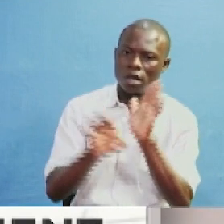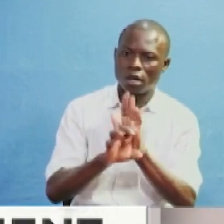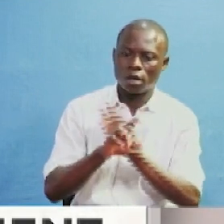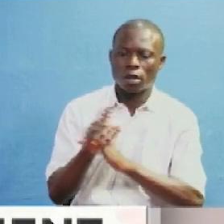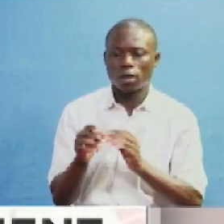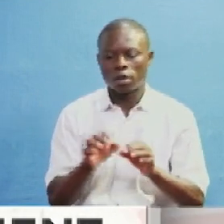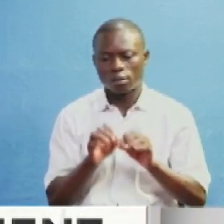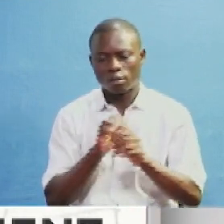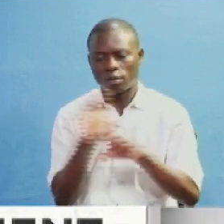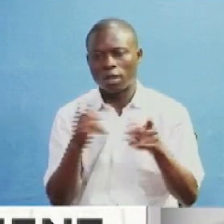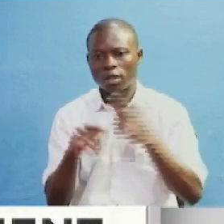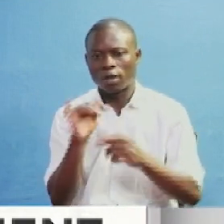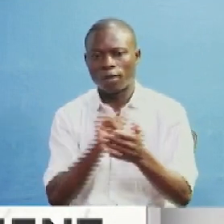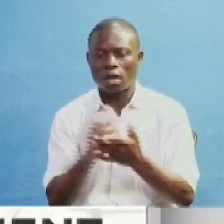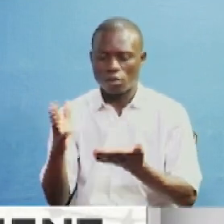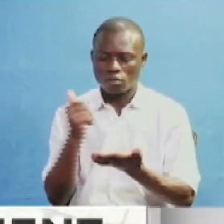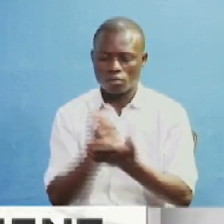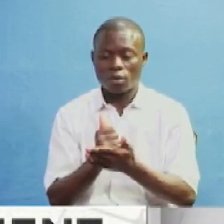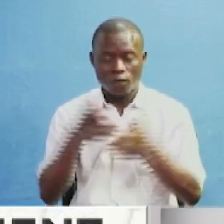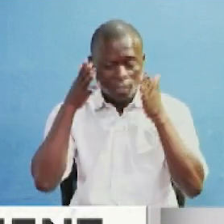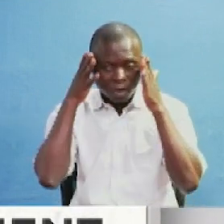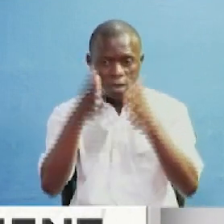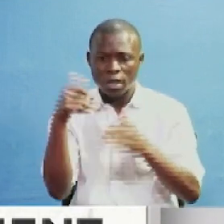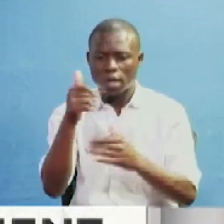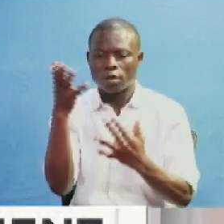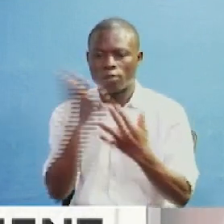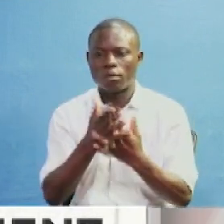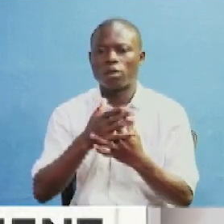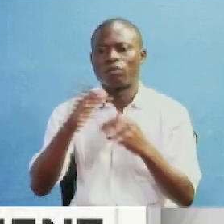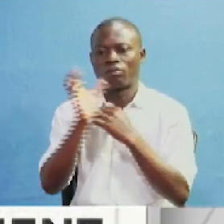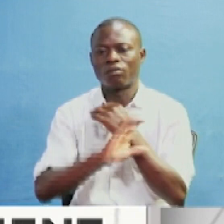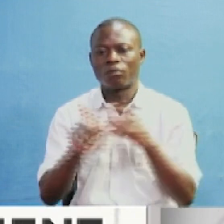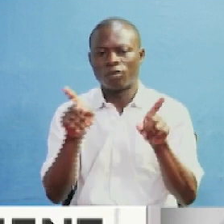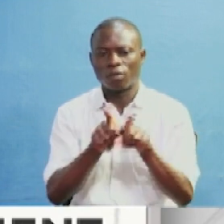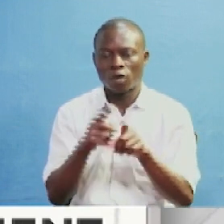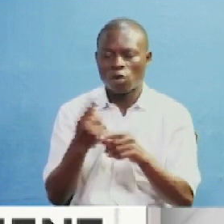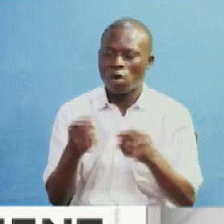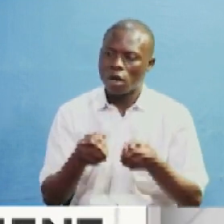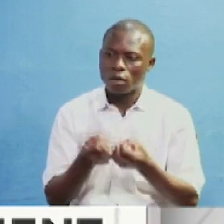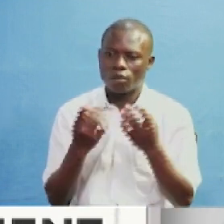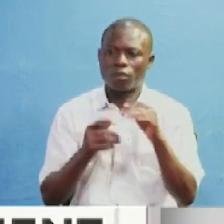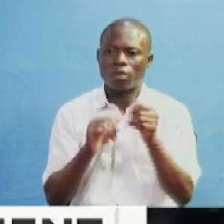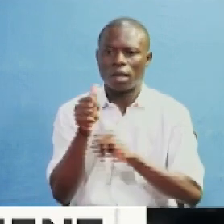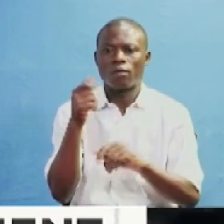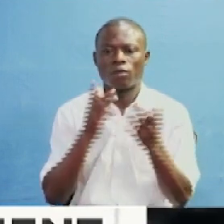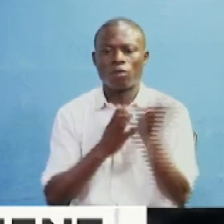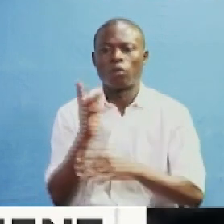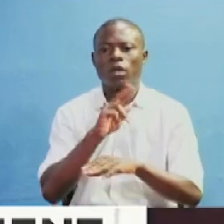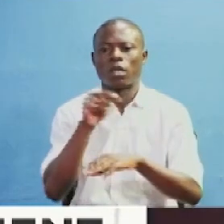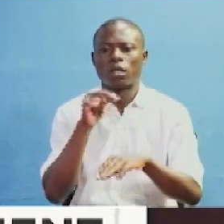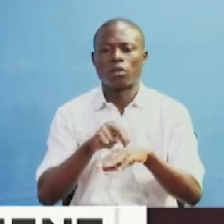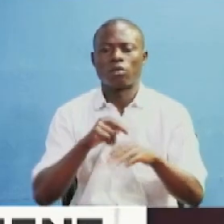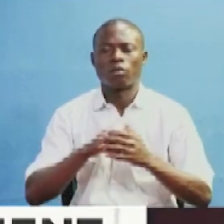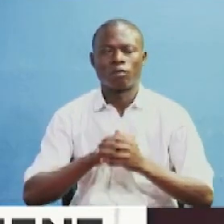clarifies that the defense may be deployed to quell the tension in any part of the country with only the approval of the National Assembly.